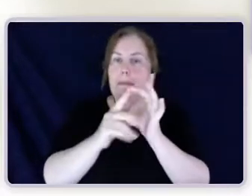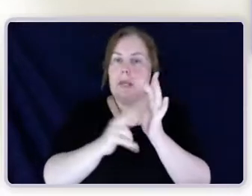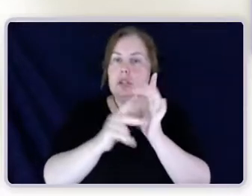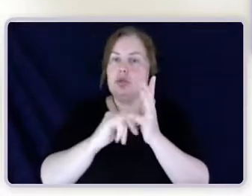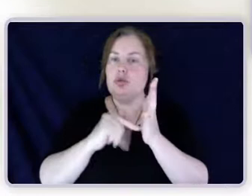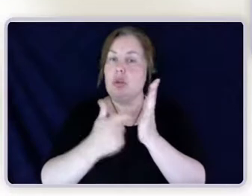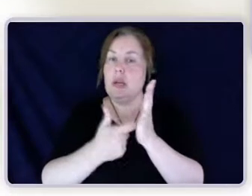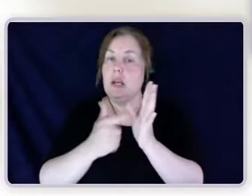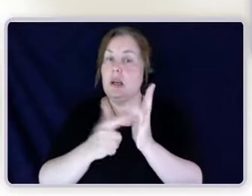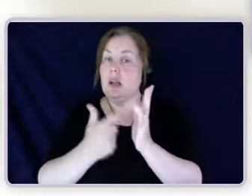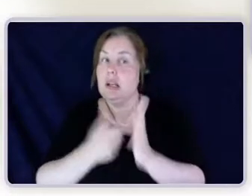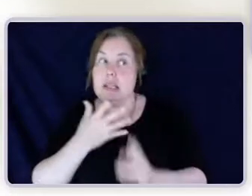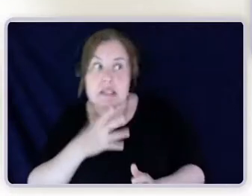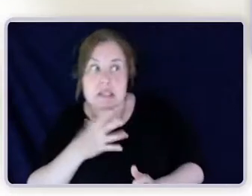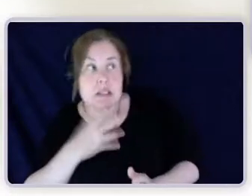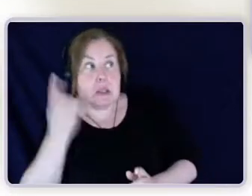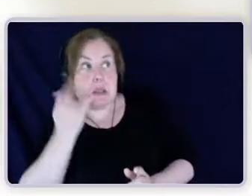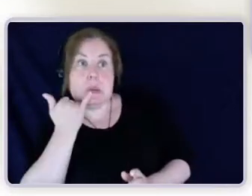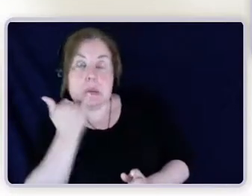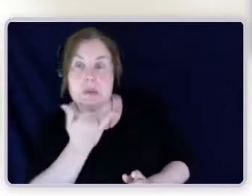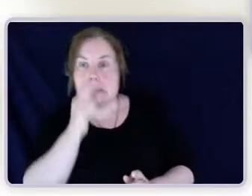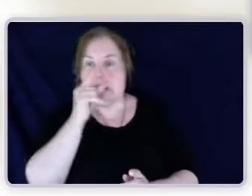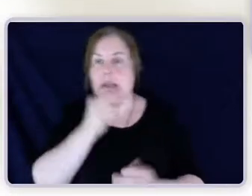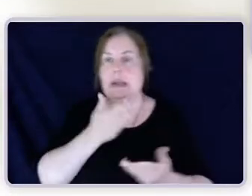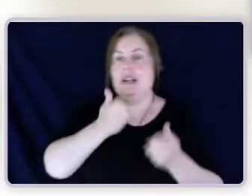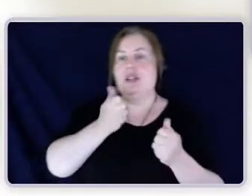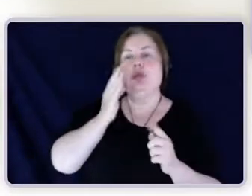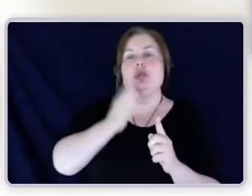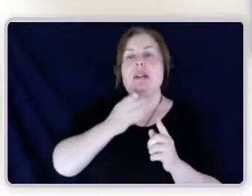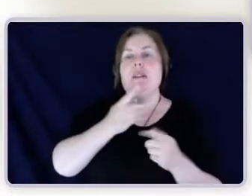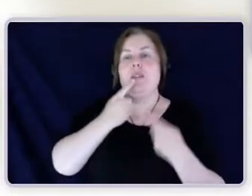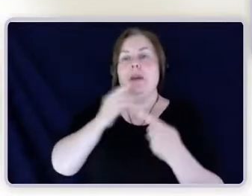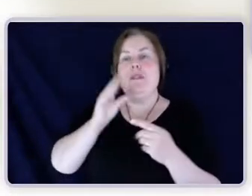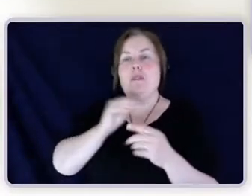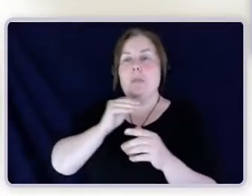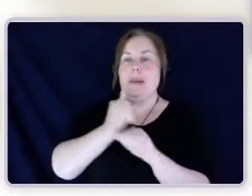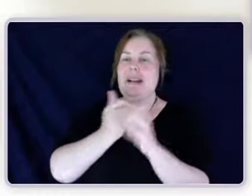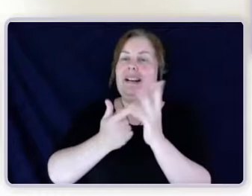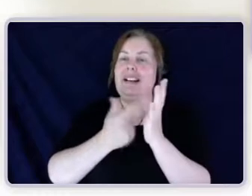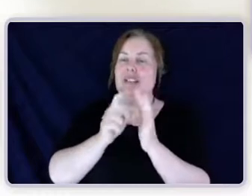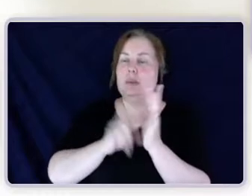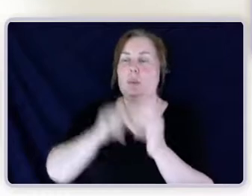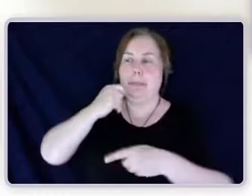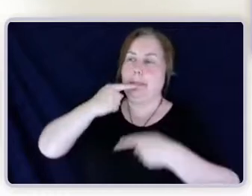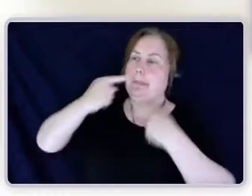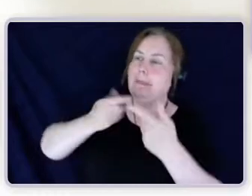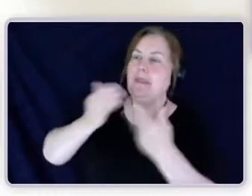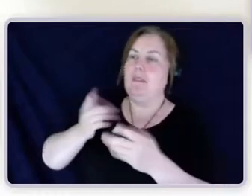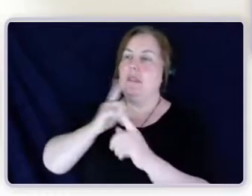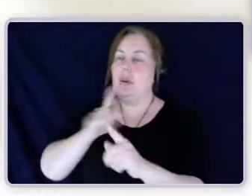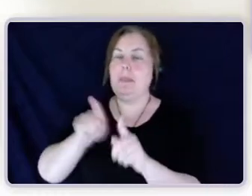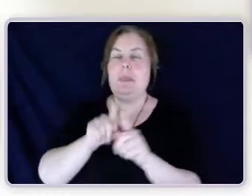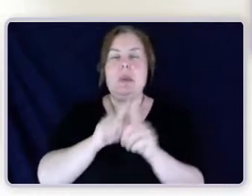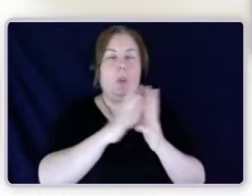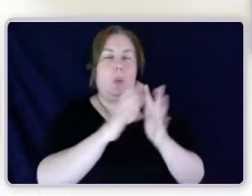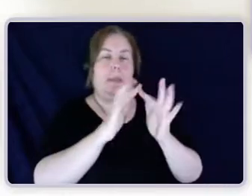think will be very helpful to you as well. I'm sorry if I've waffled on or if I've skipped through some slides very quickly, but I'm just mindful that some